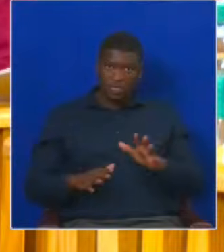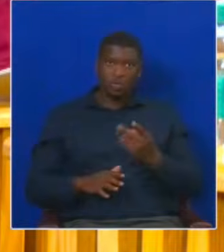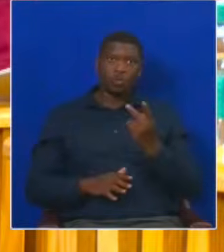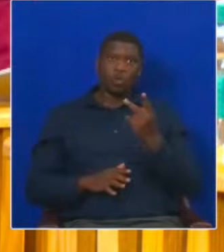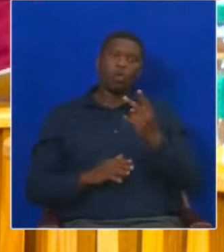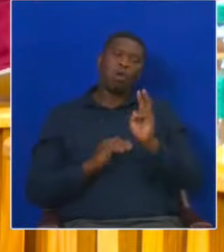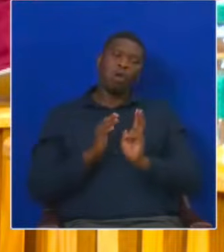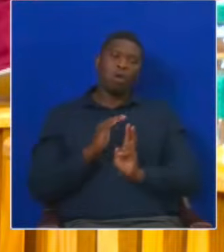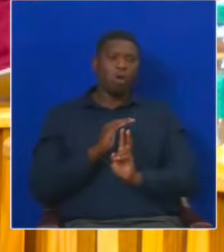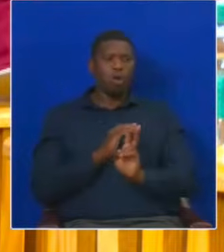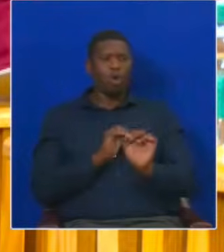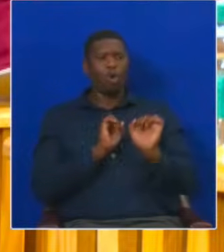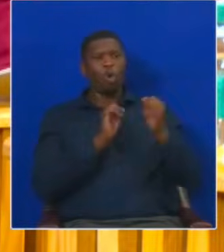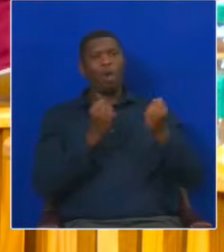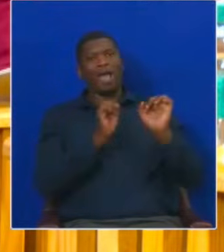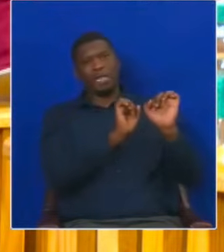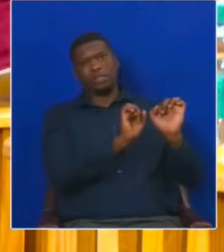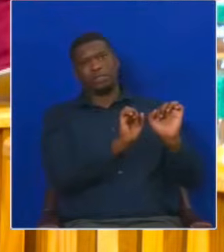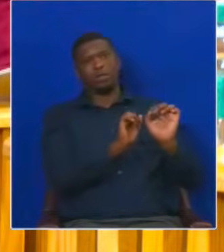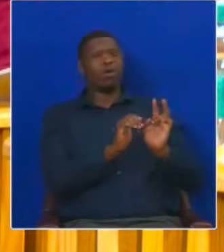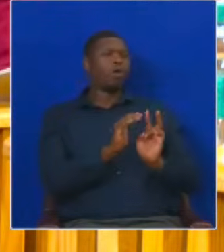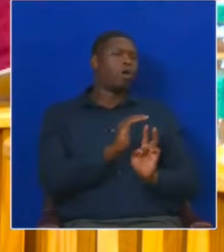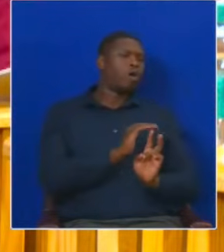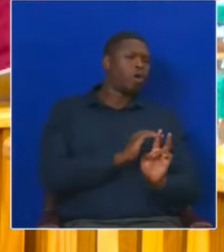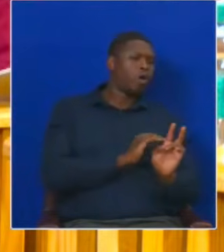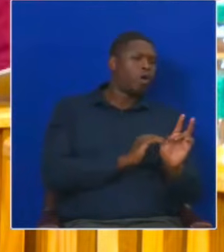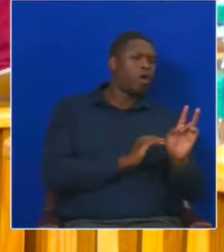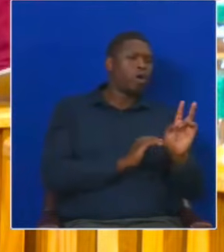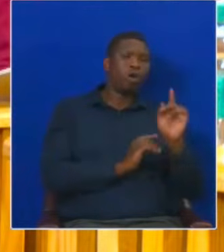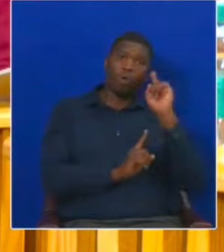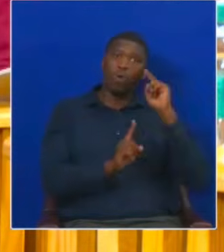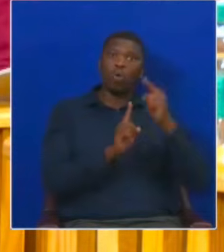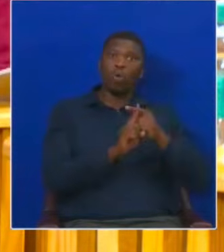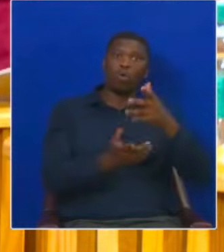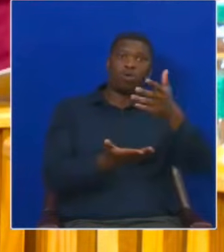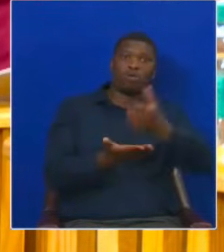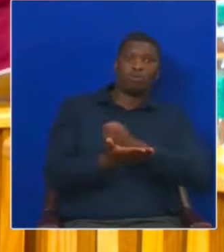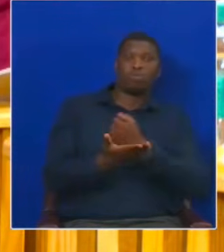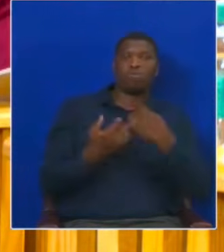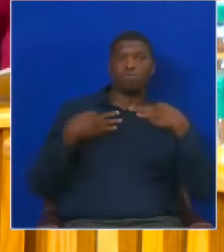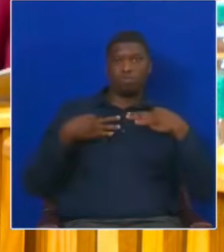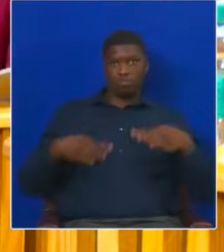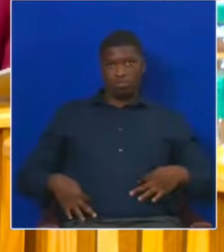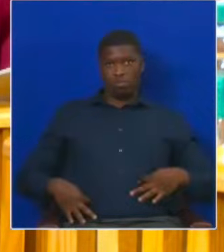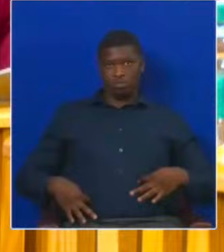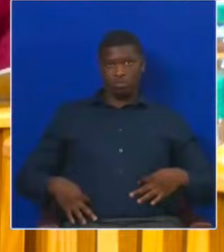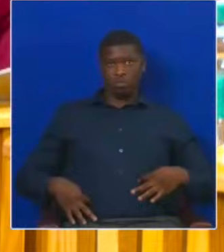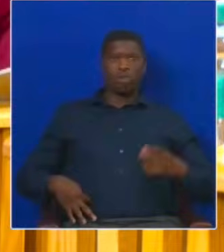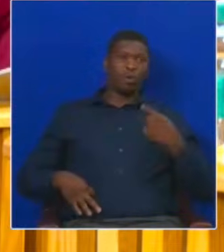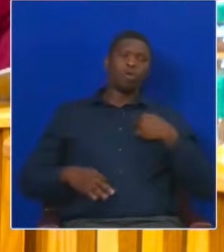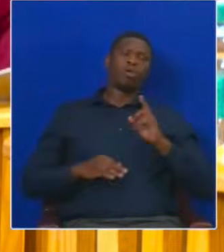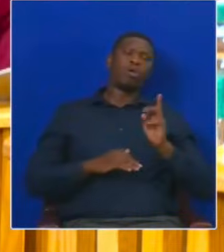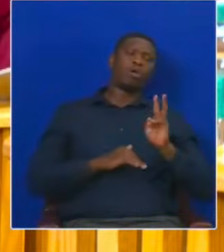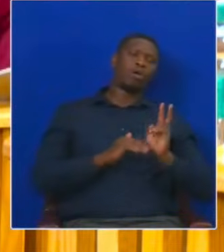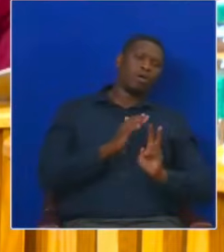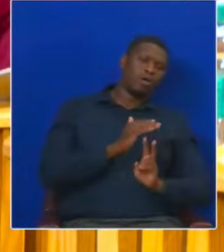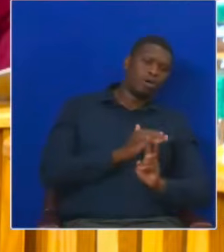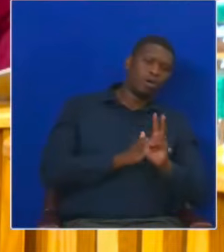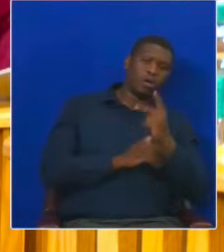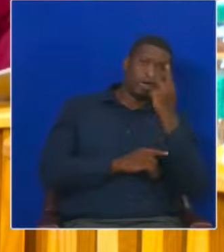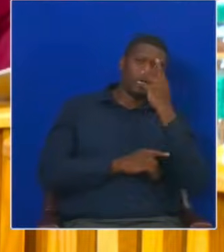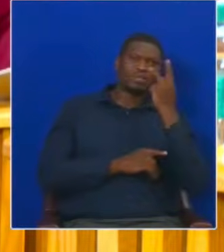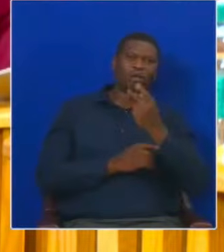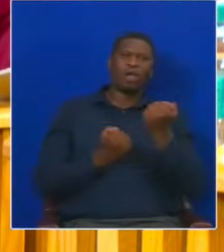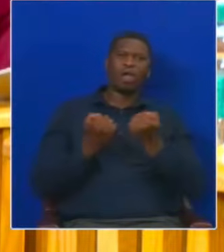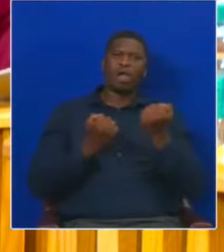collect the clothes. We went to a BMW, though I am not sure whether it's an X3